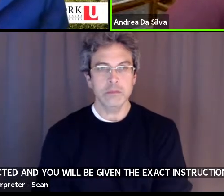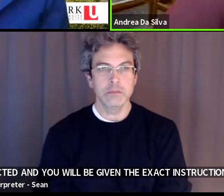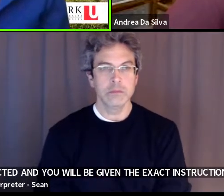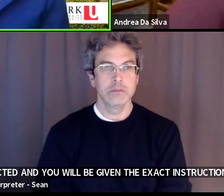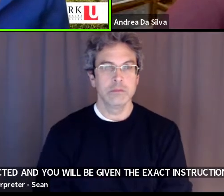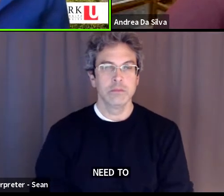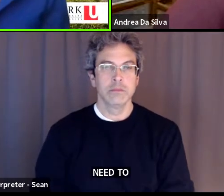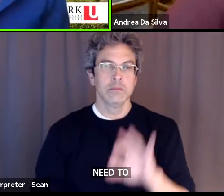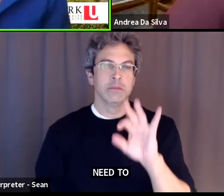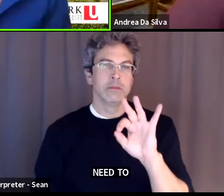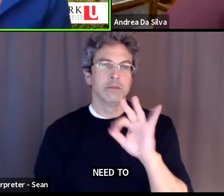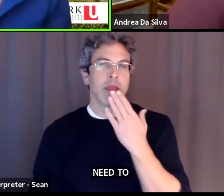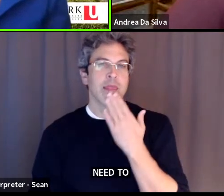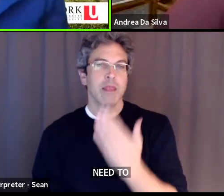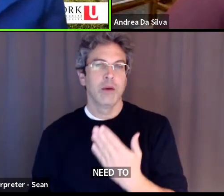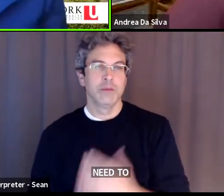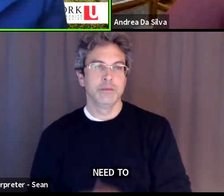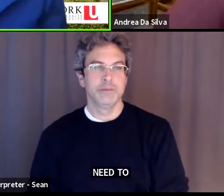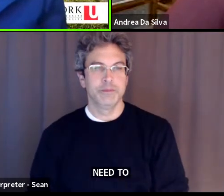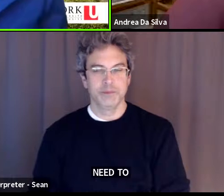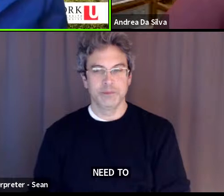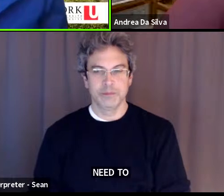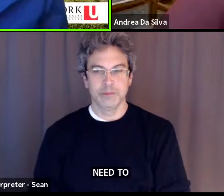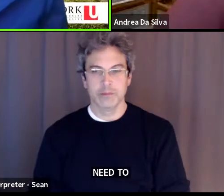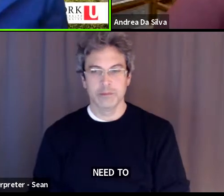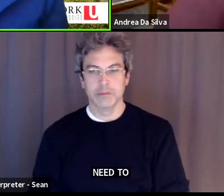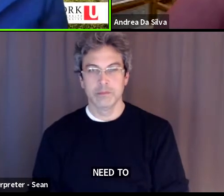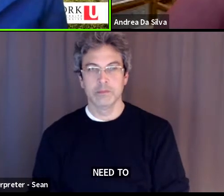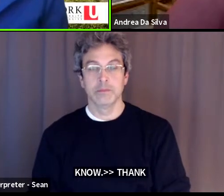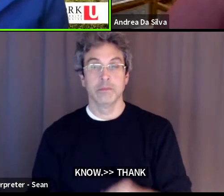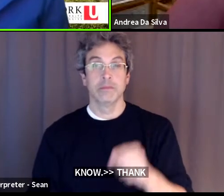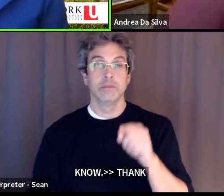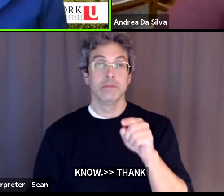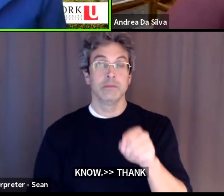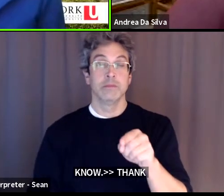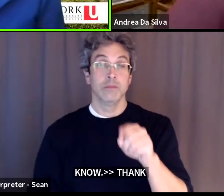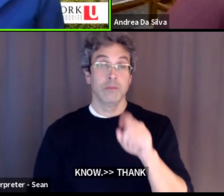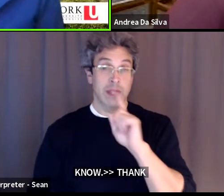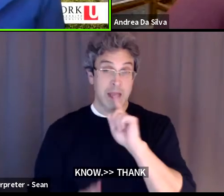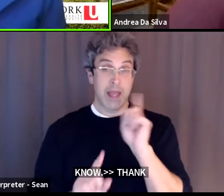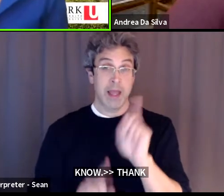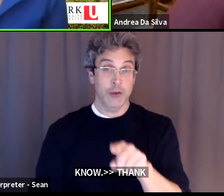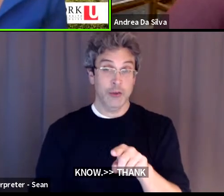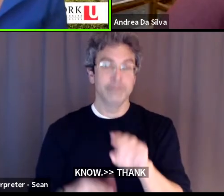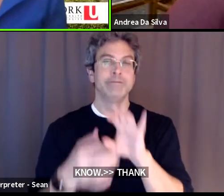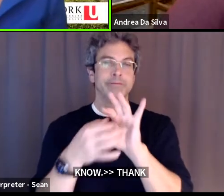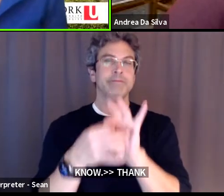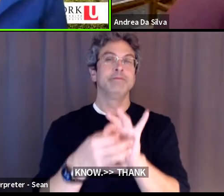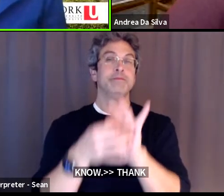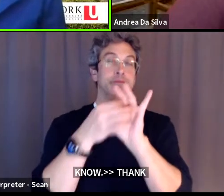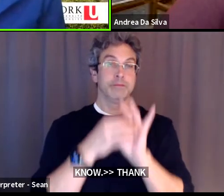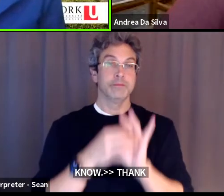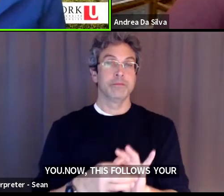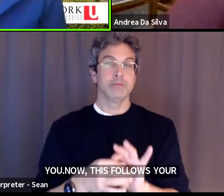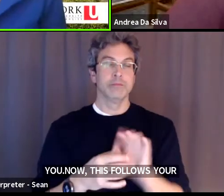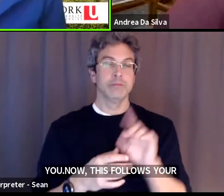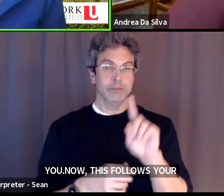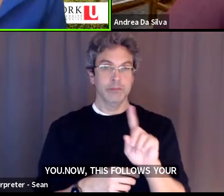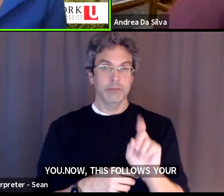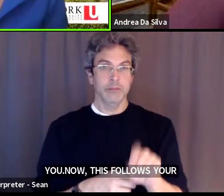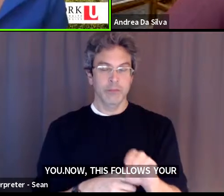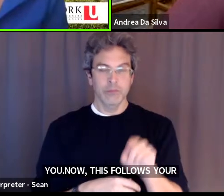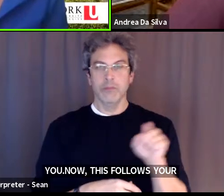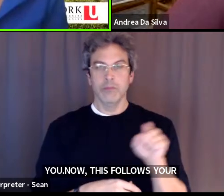Thank you. Now, this follows your answer. And the question submitted was, I heard